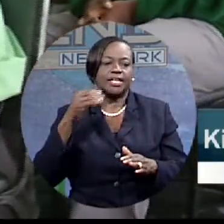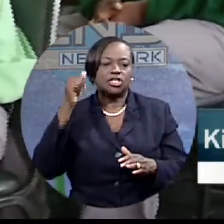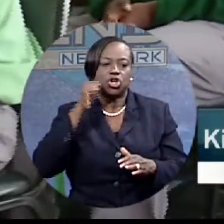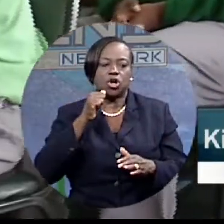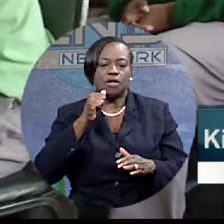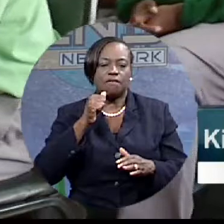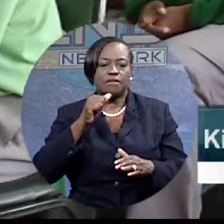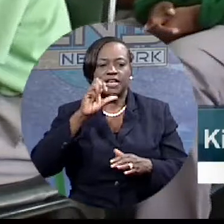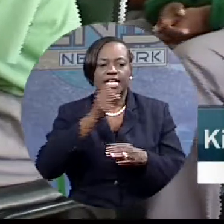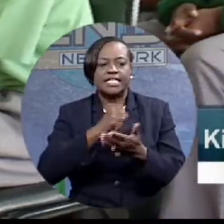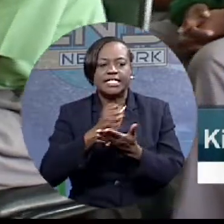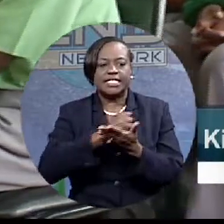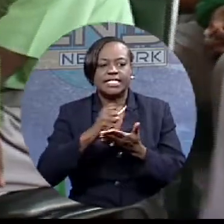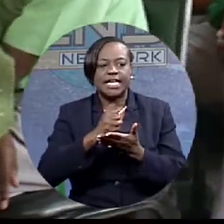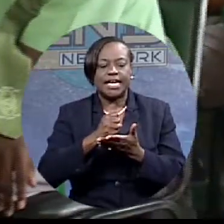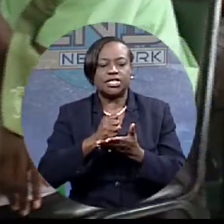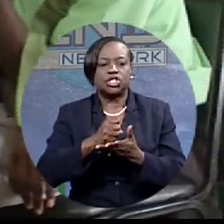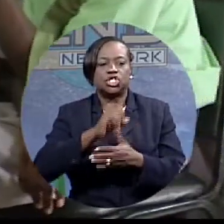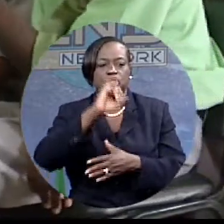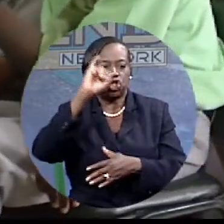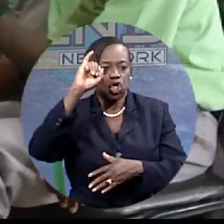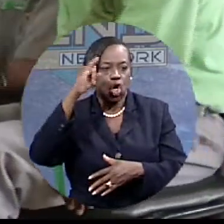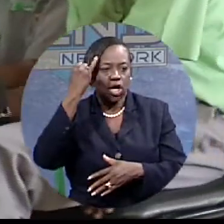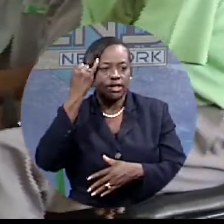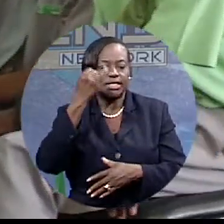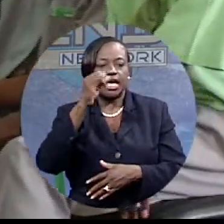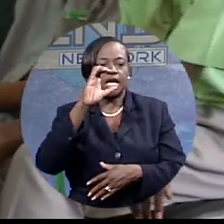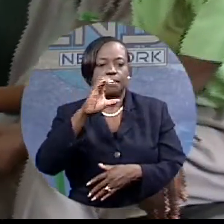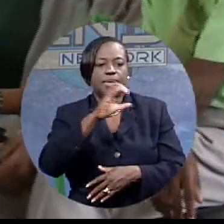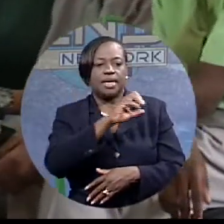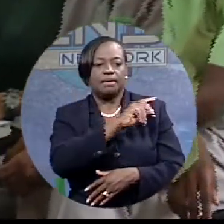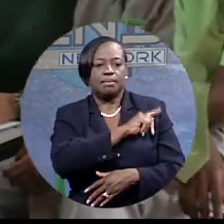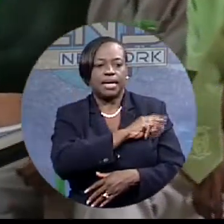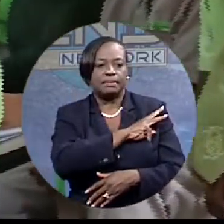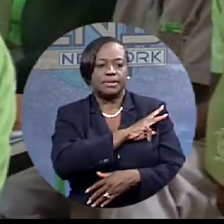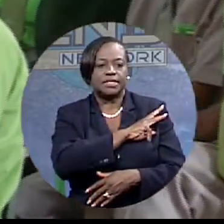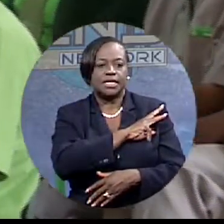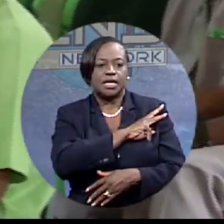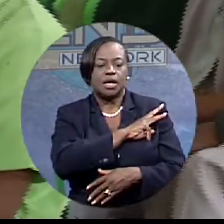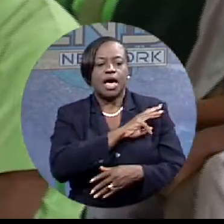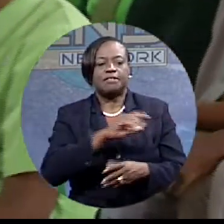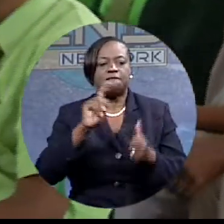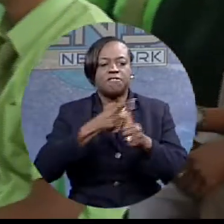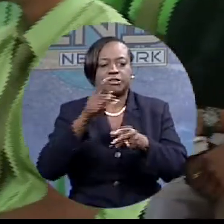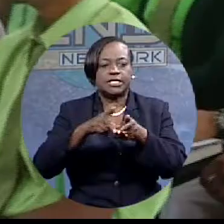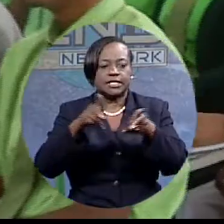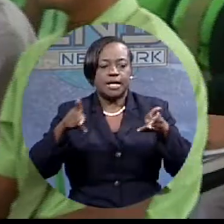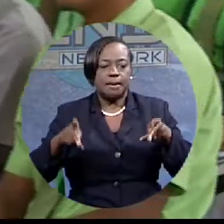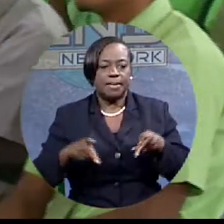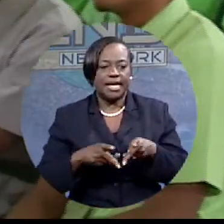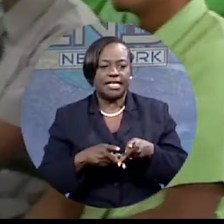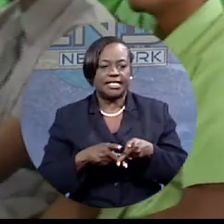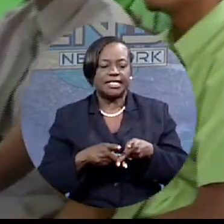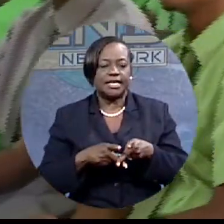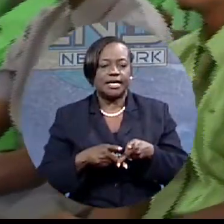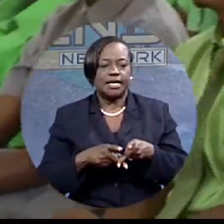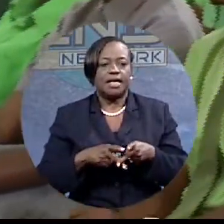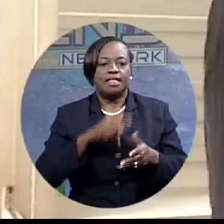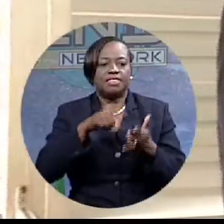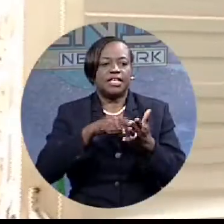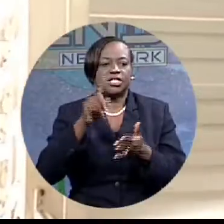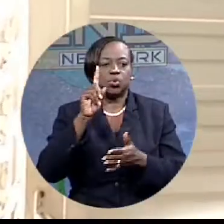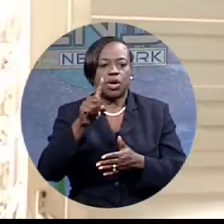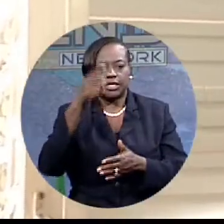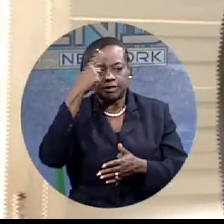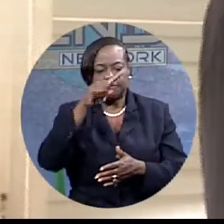College, Camille Mins, was recently awarded first place in the 3rd annual Parkinson's speech competition under the theme, "This One's for You,